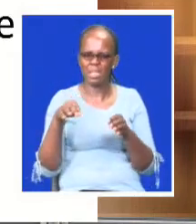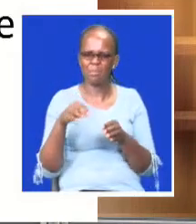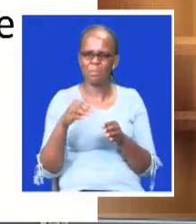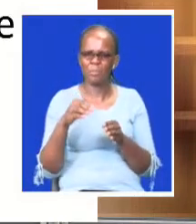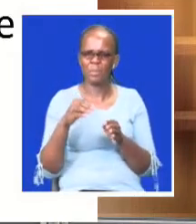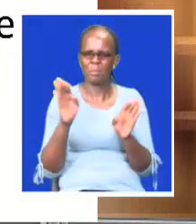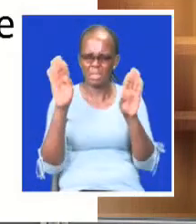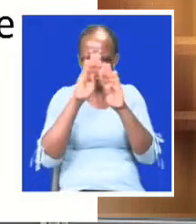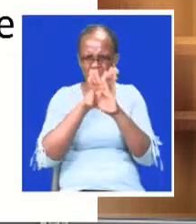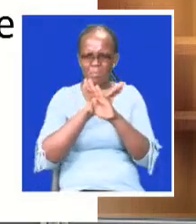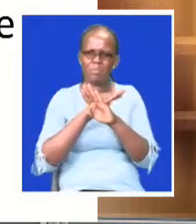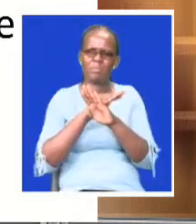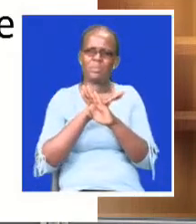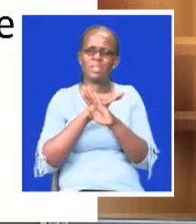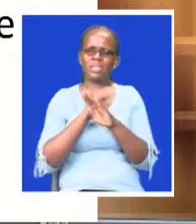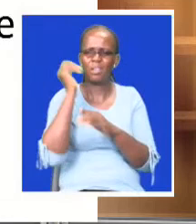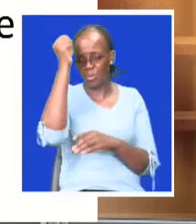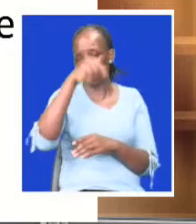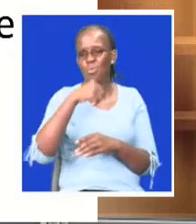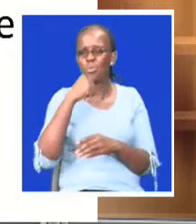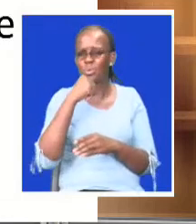were ashamed.